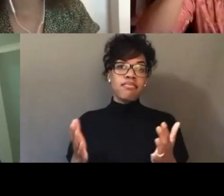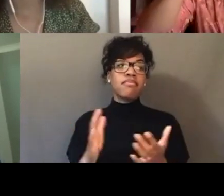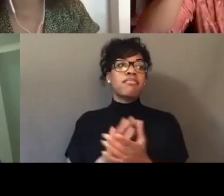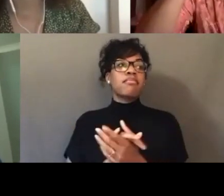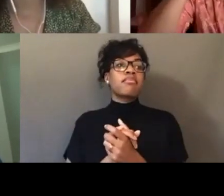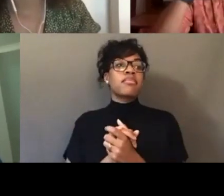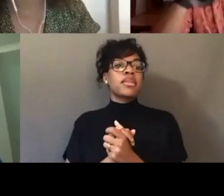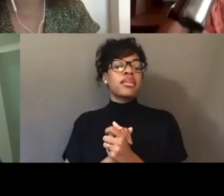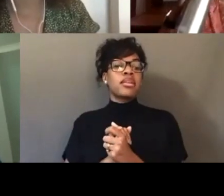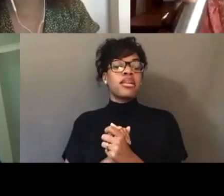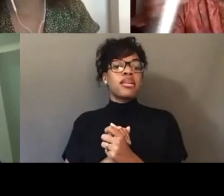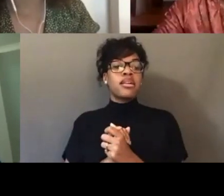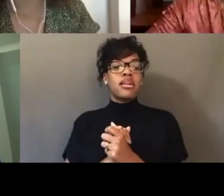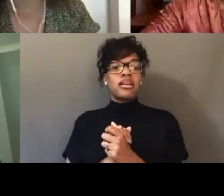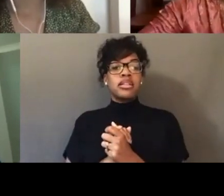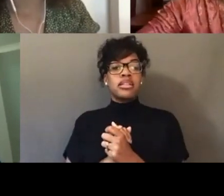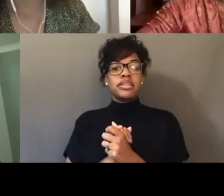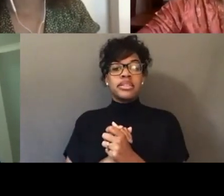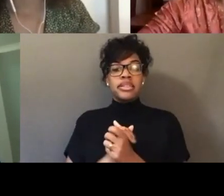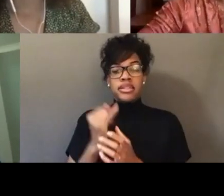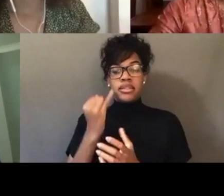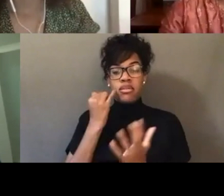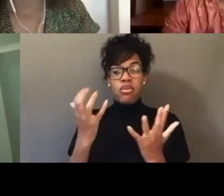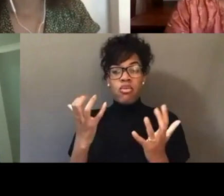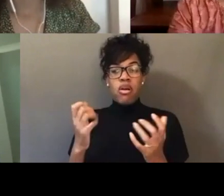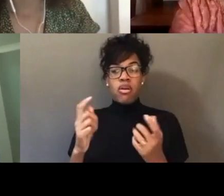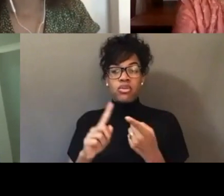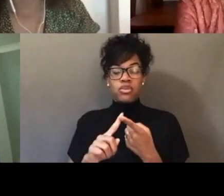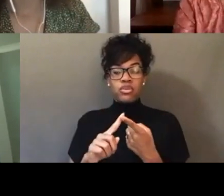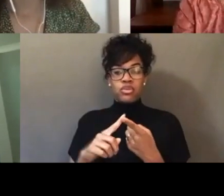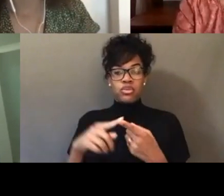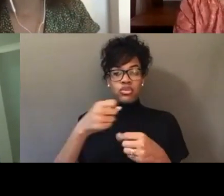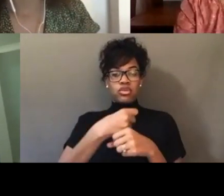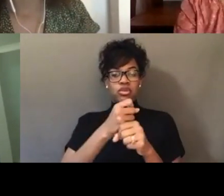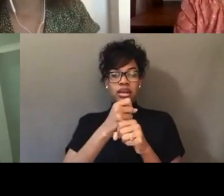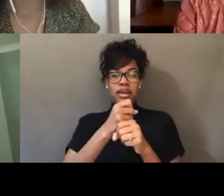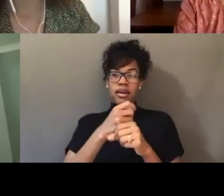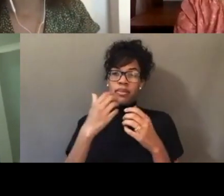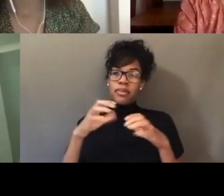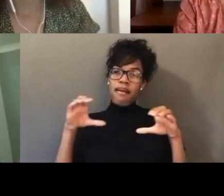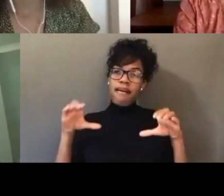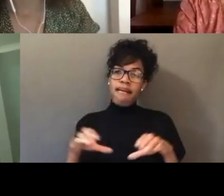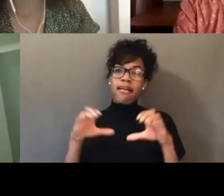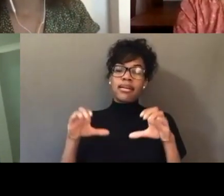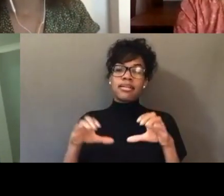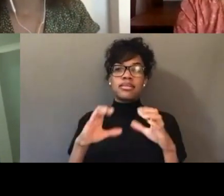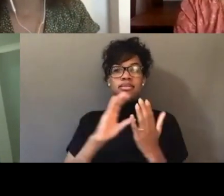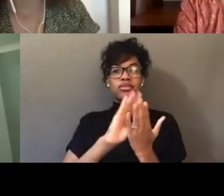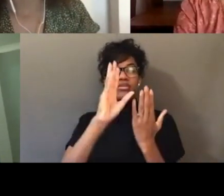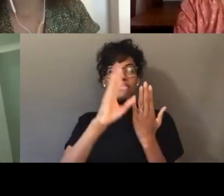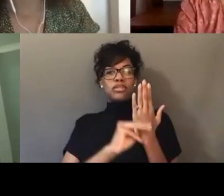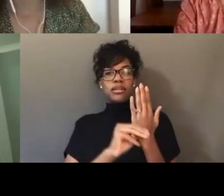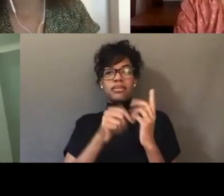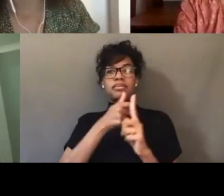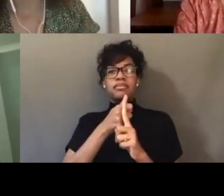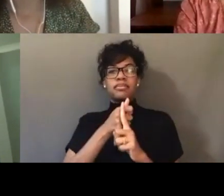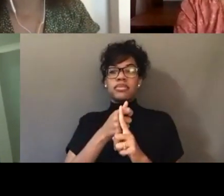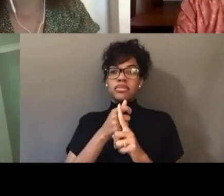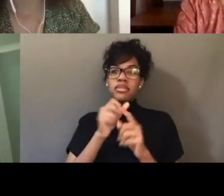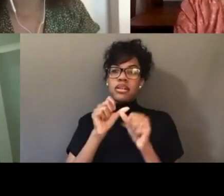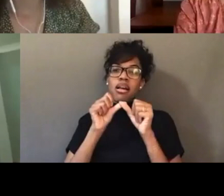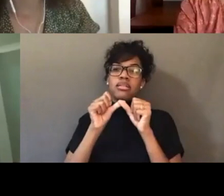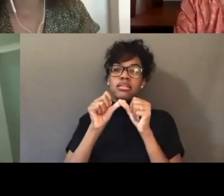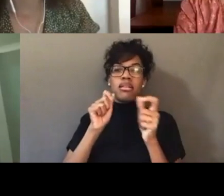a active pedagogy that's constantly evolving, that's where you're trying to